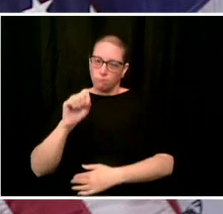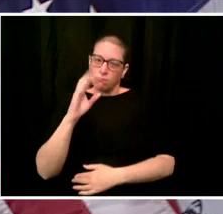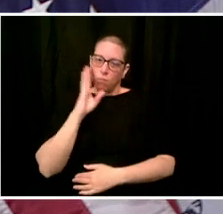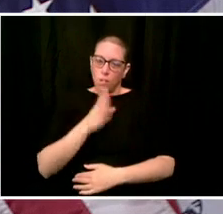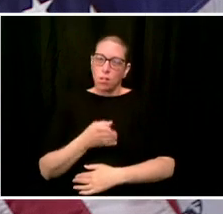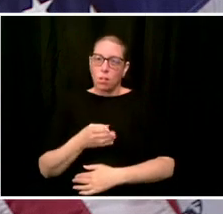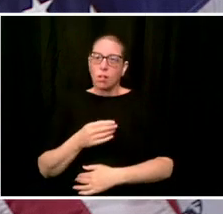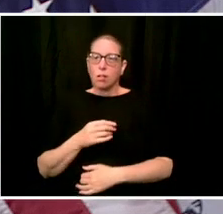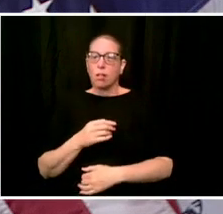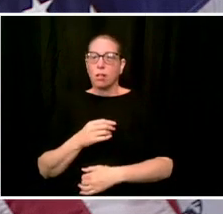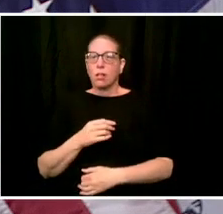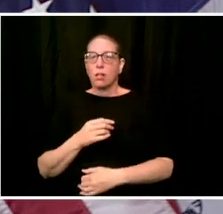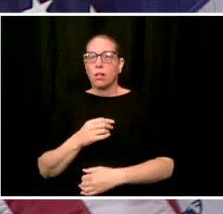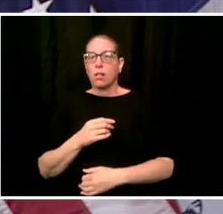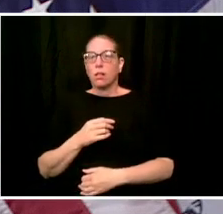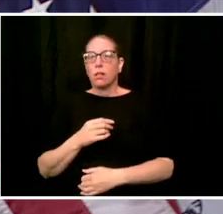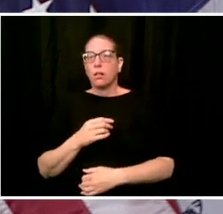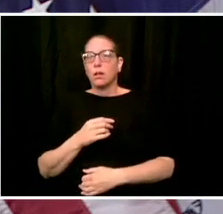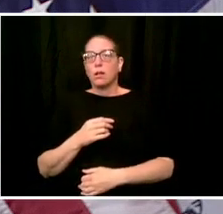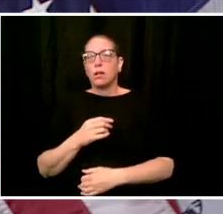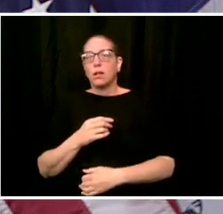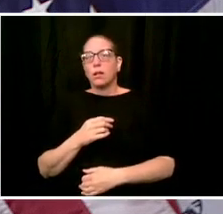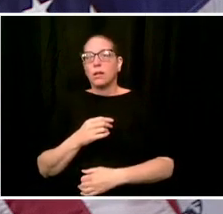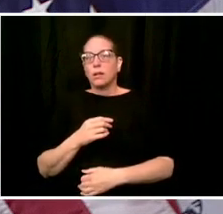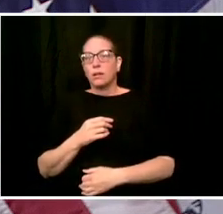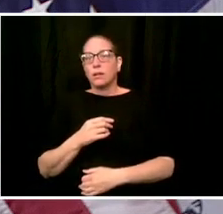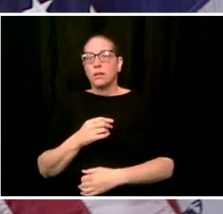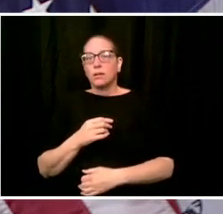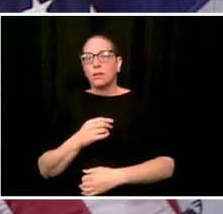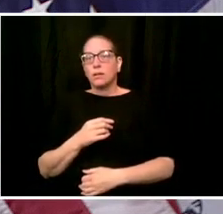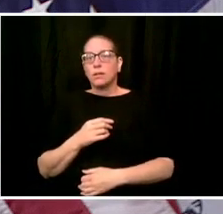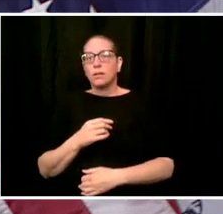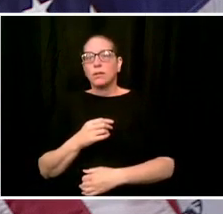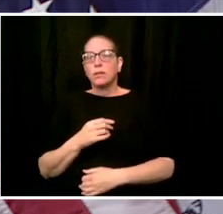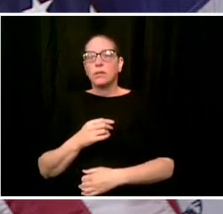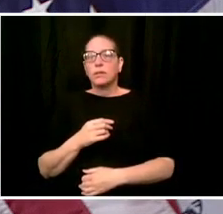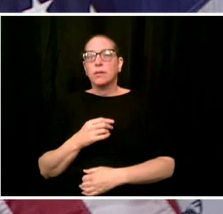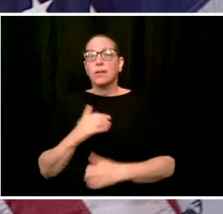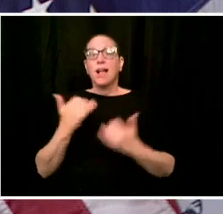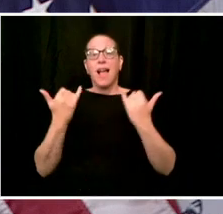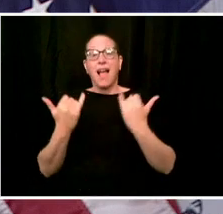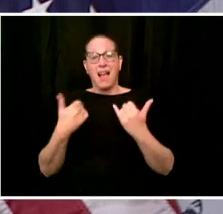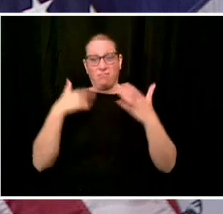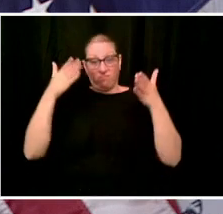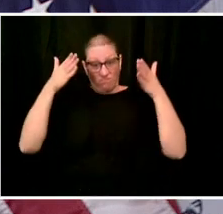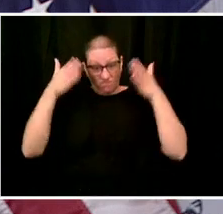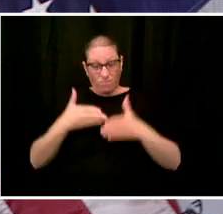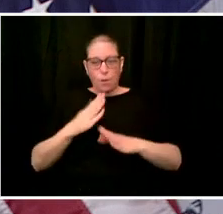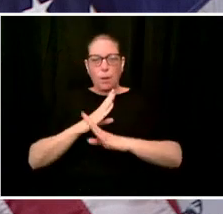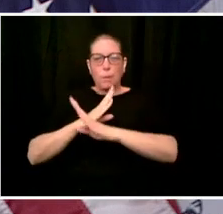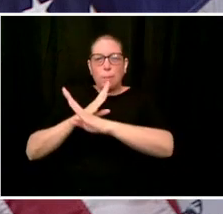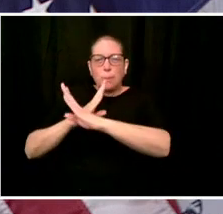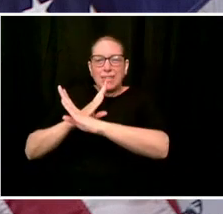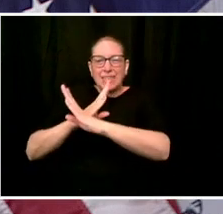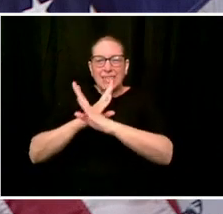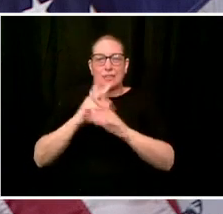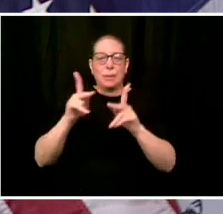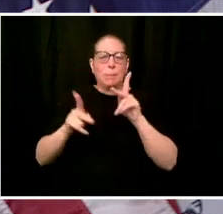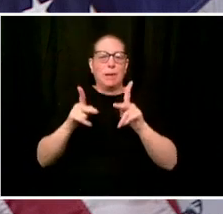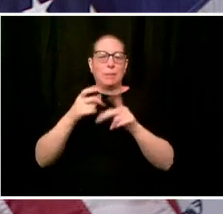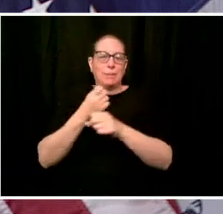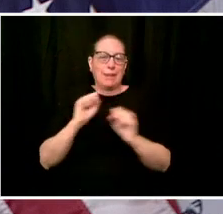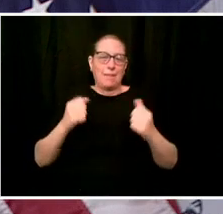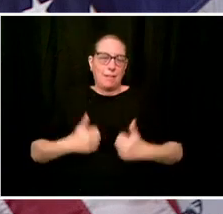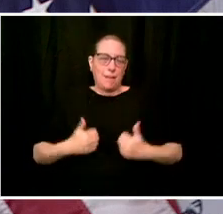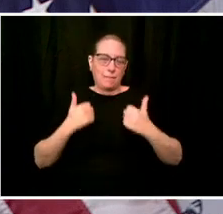that's the core of this discussion, and Parks Department, of course, central to discussion, Police Department,